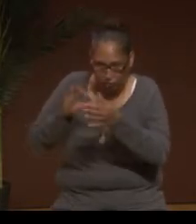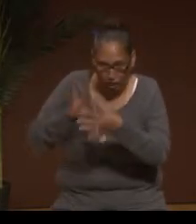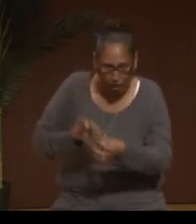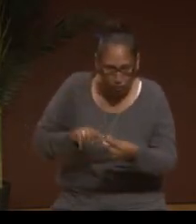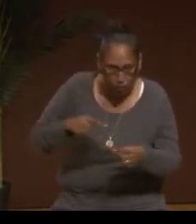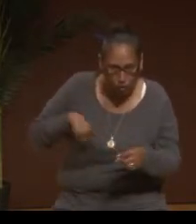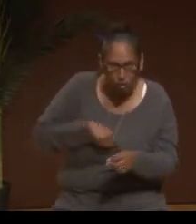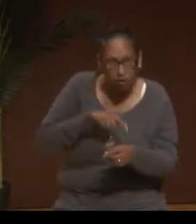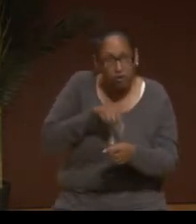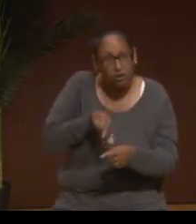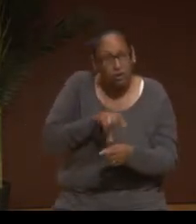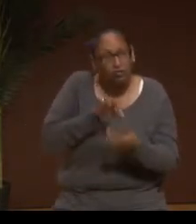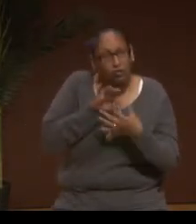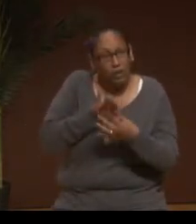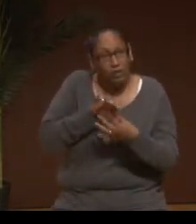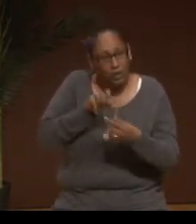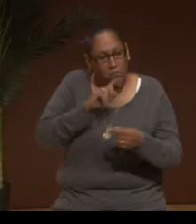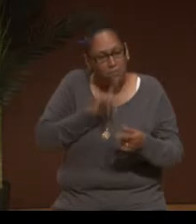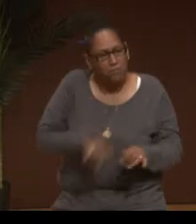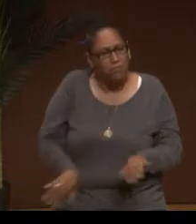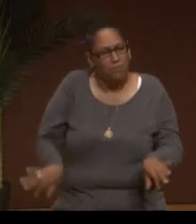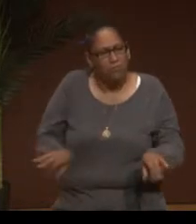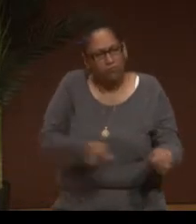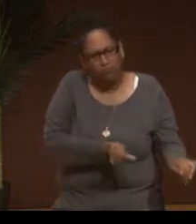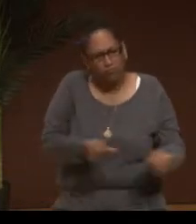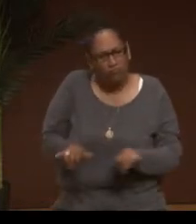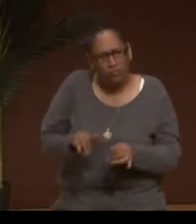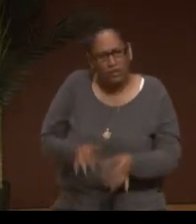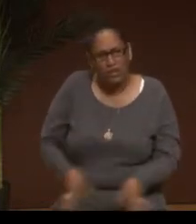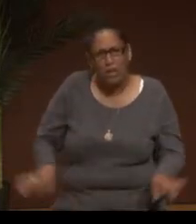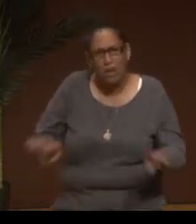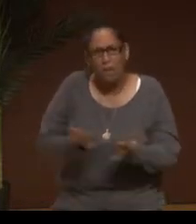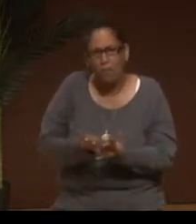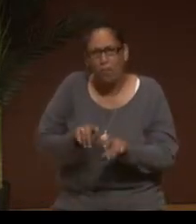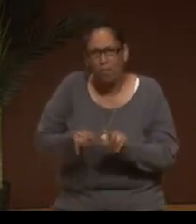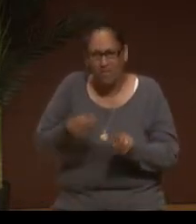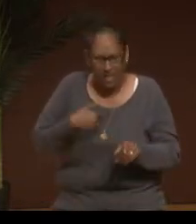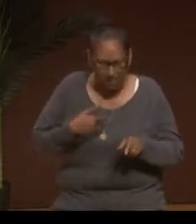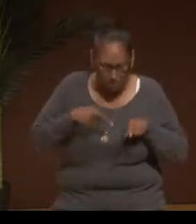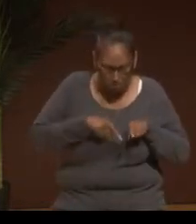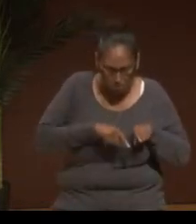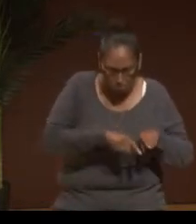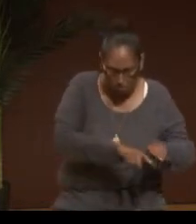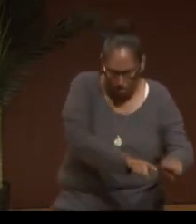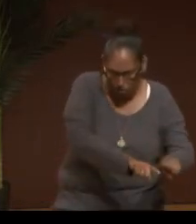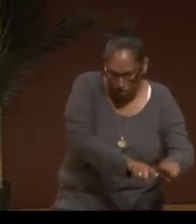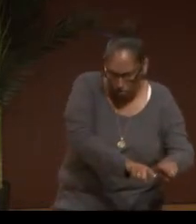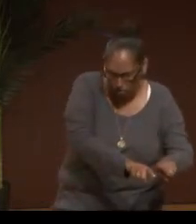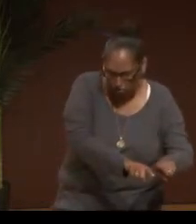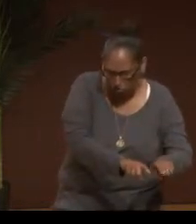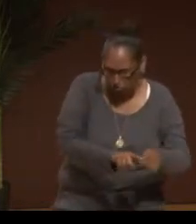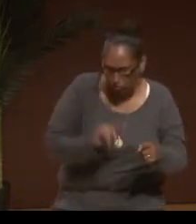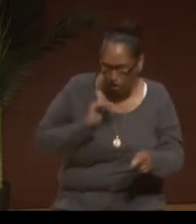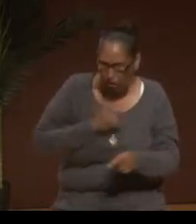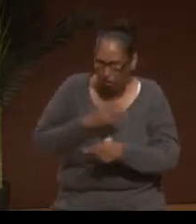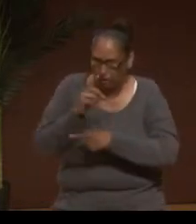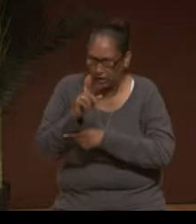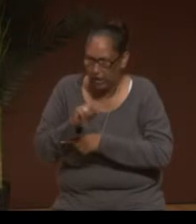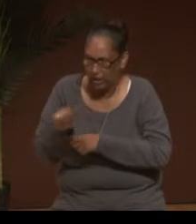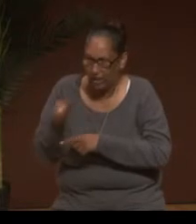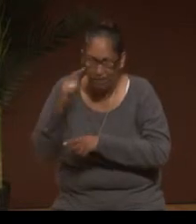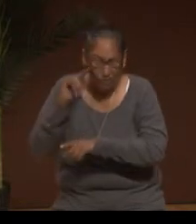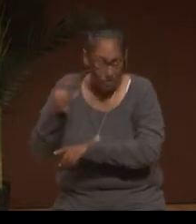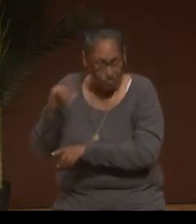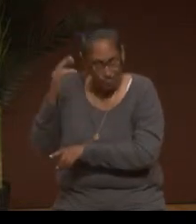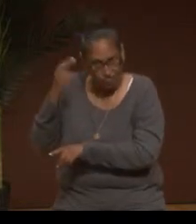These relationships can be equally important, but they won't have parallels in our DNA. For all these reasons,